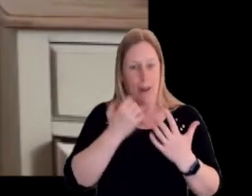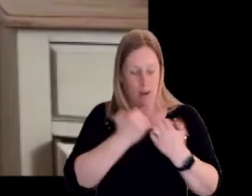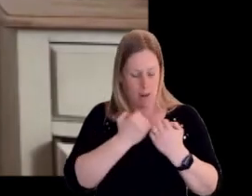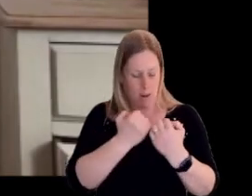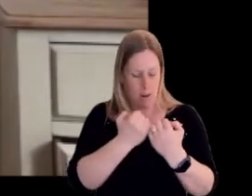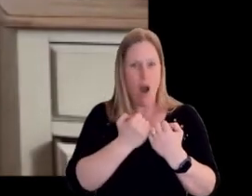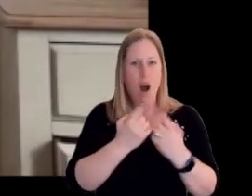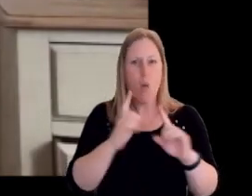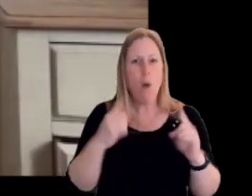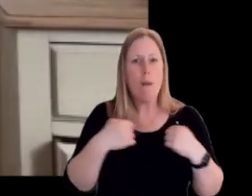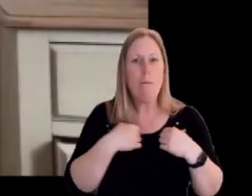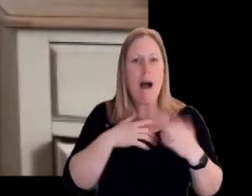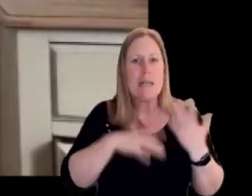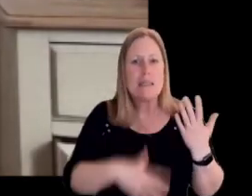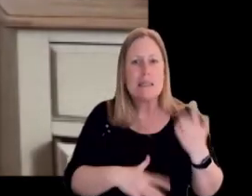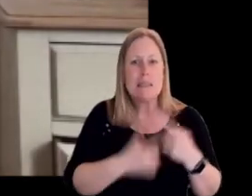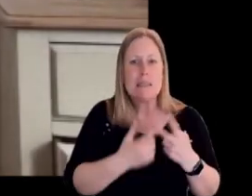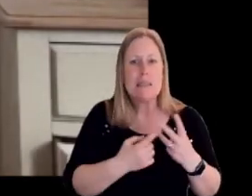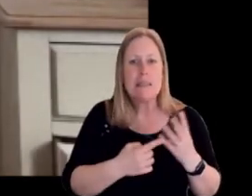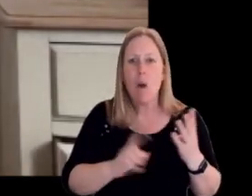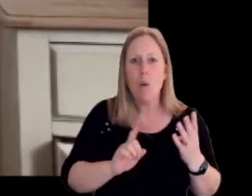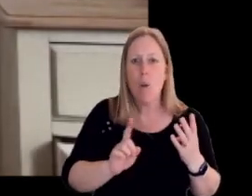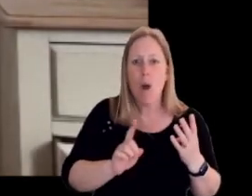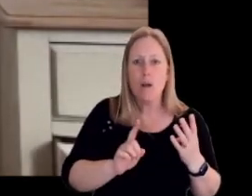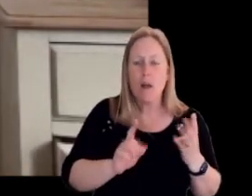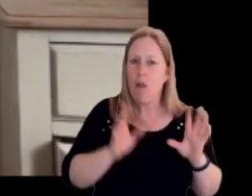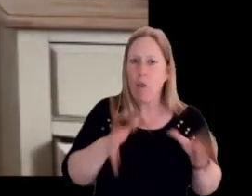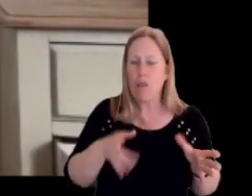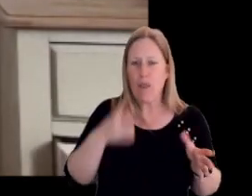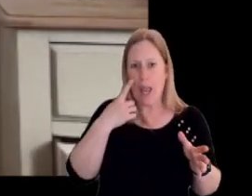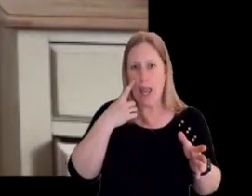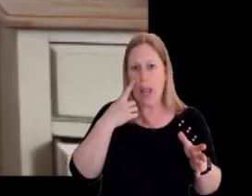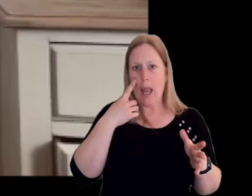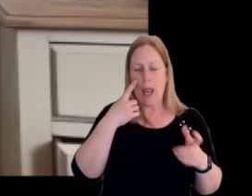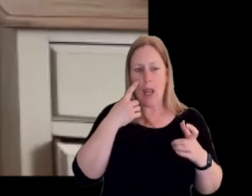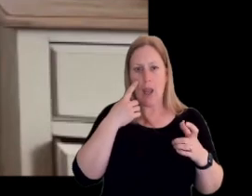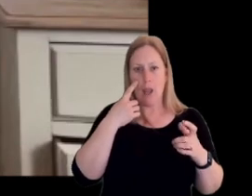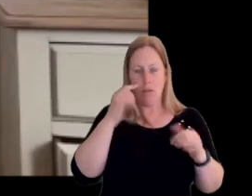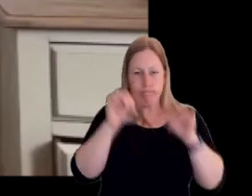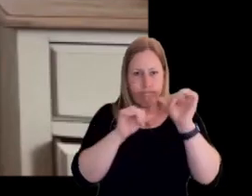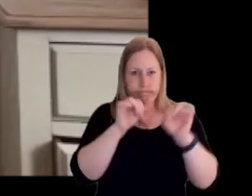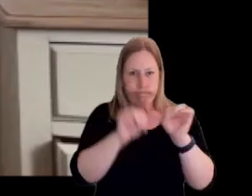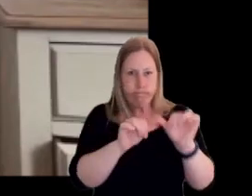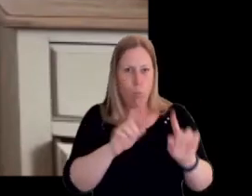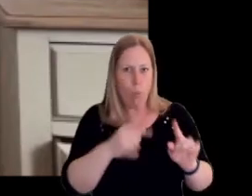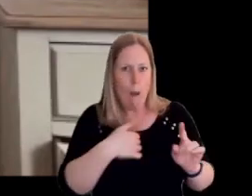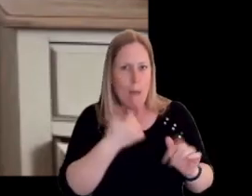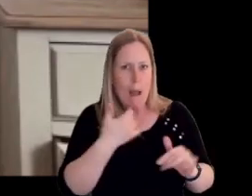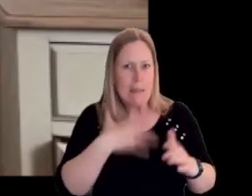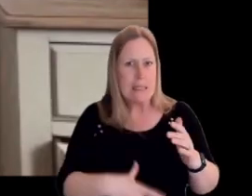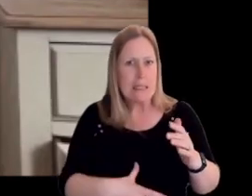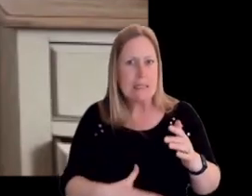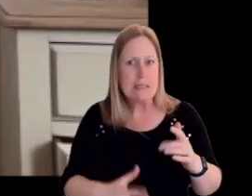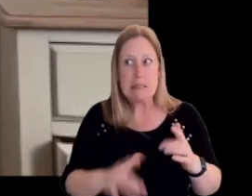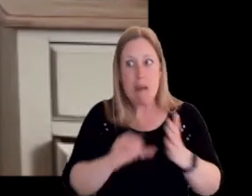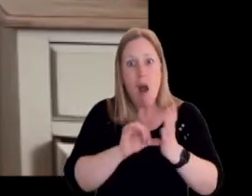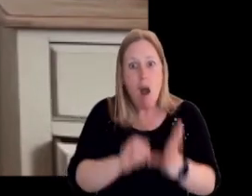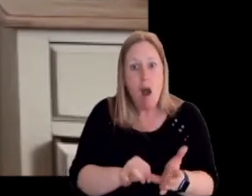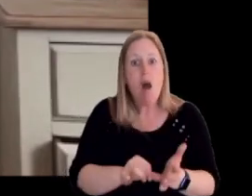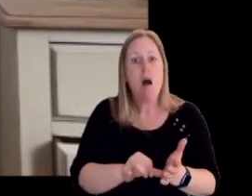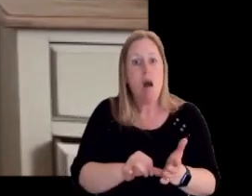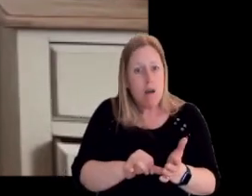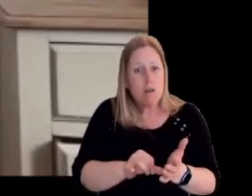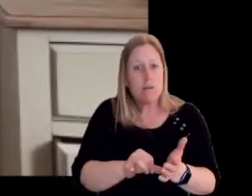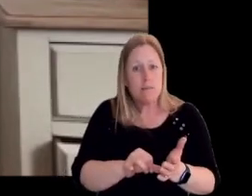my needs and be unapologetic about it. And it's really